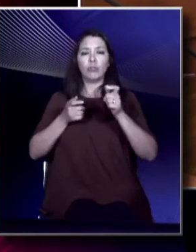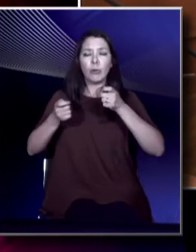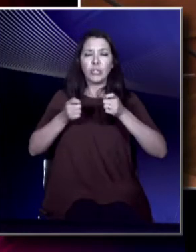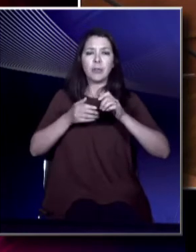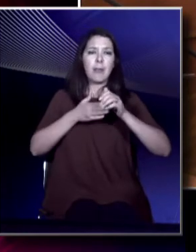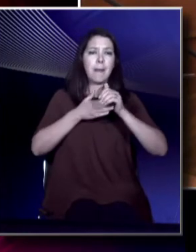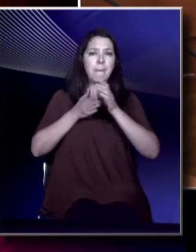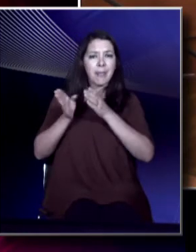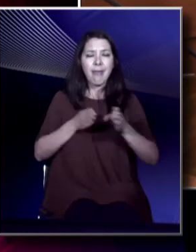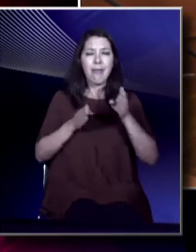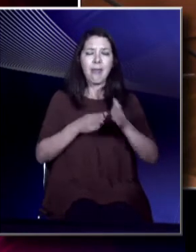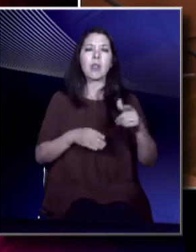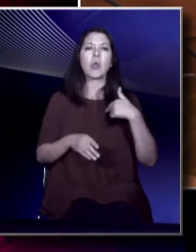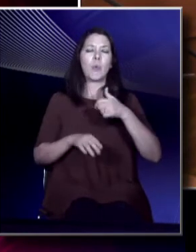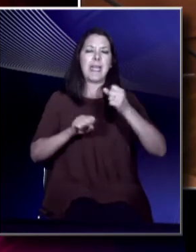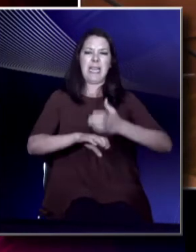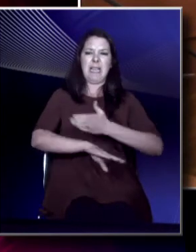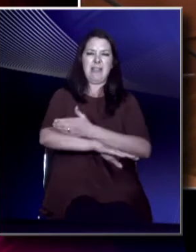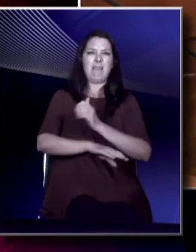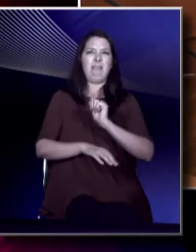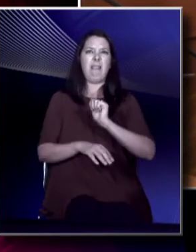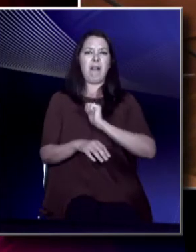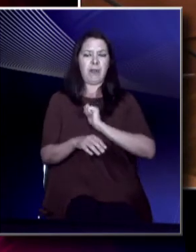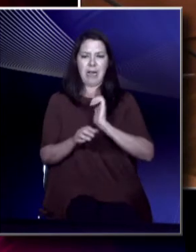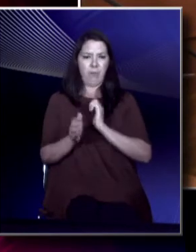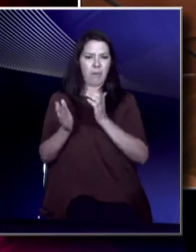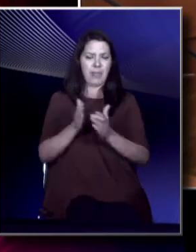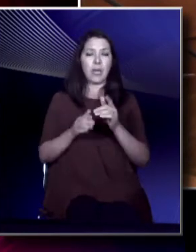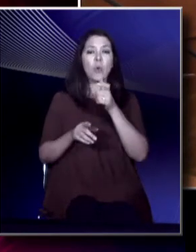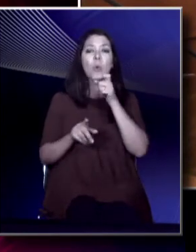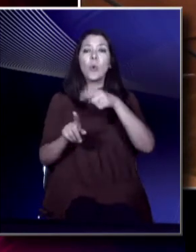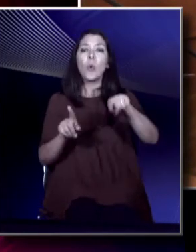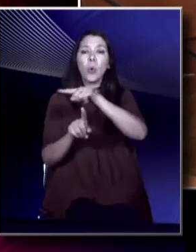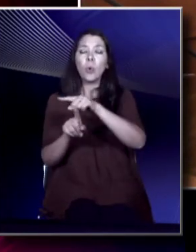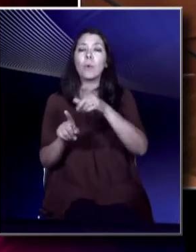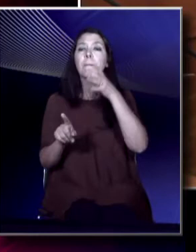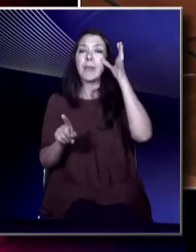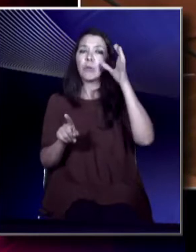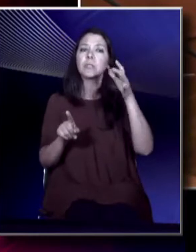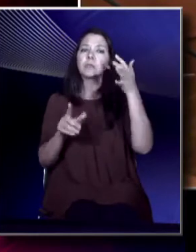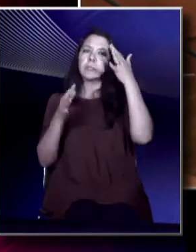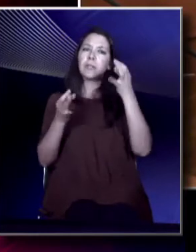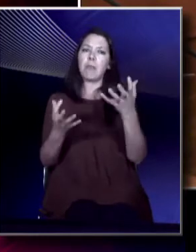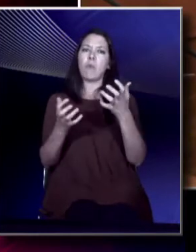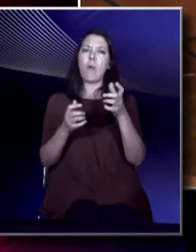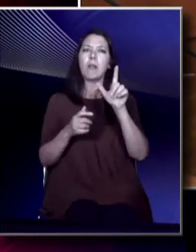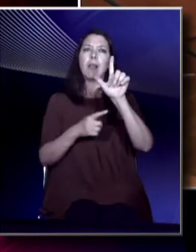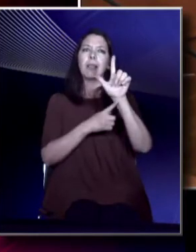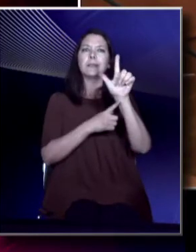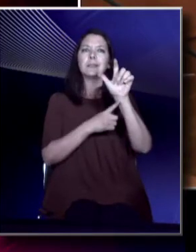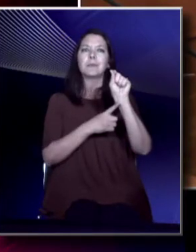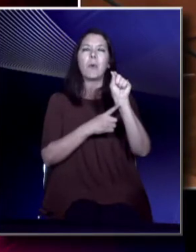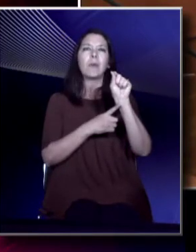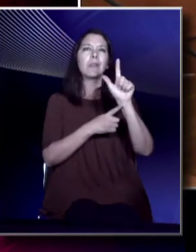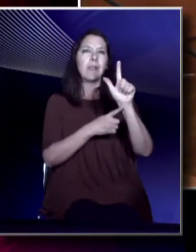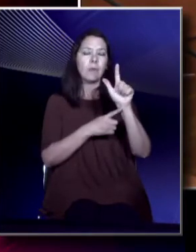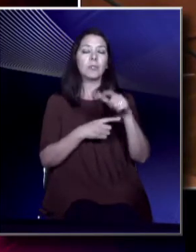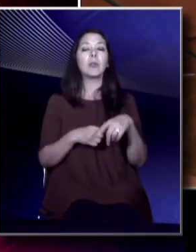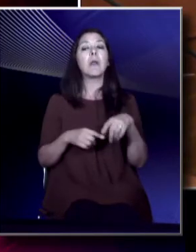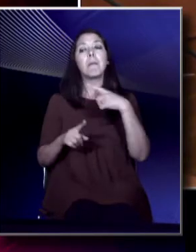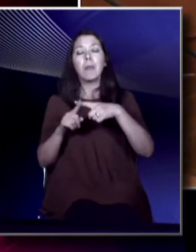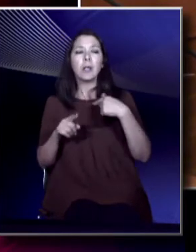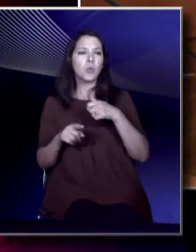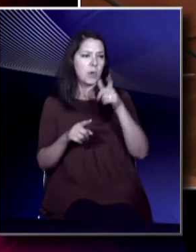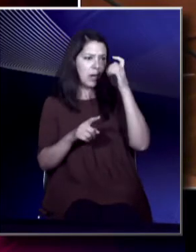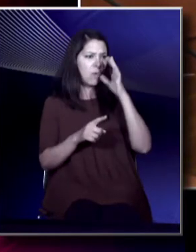to enhance our ability to support children whose parents choose a listening and spoken language approach. We also continued to search for someone who could